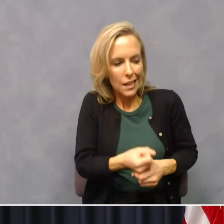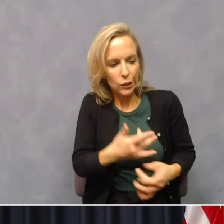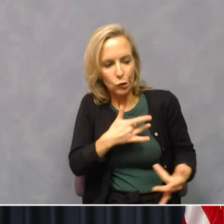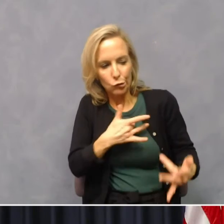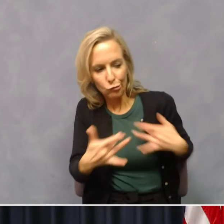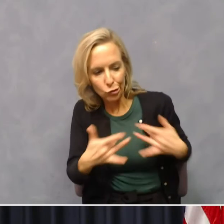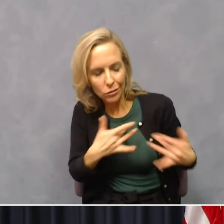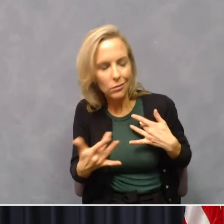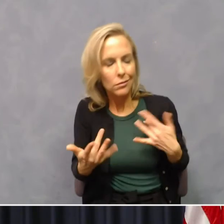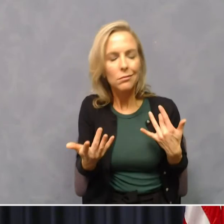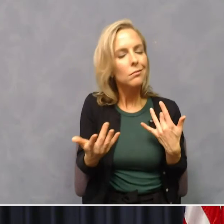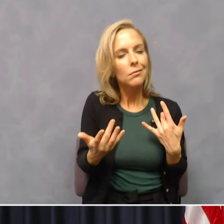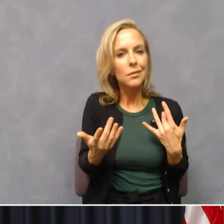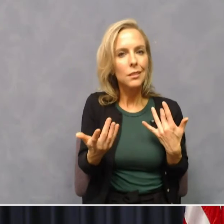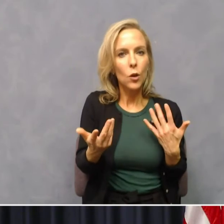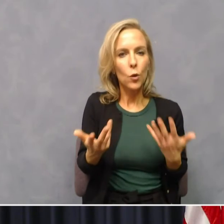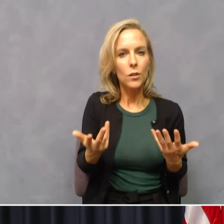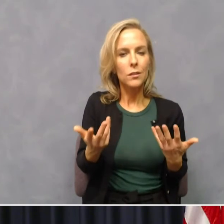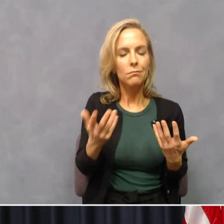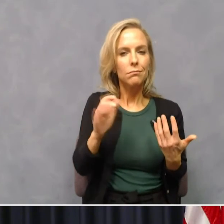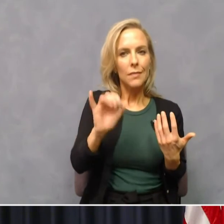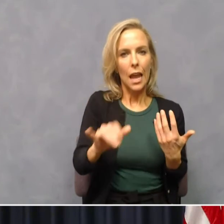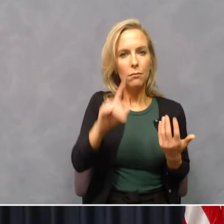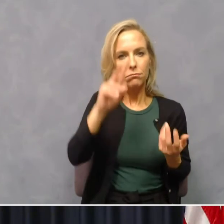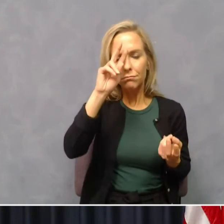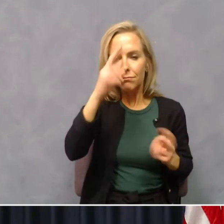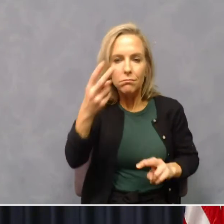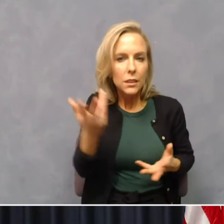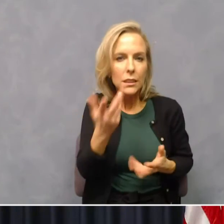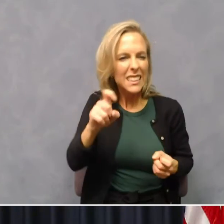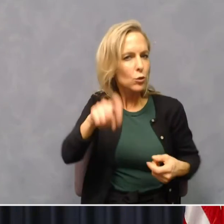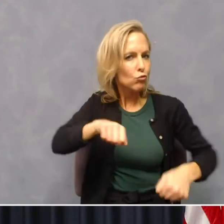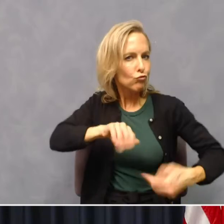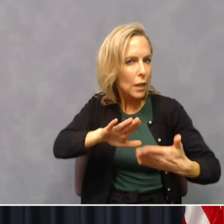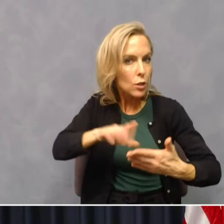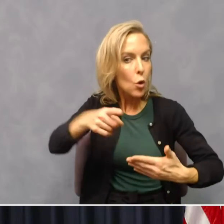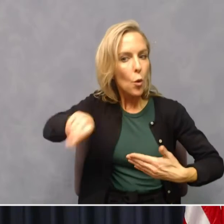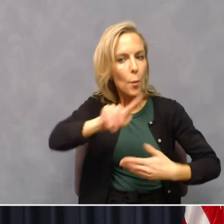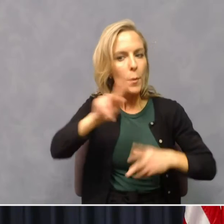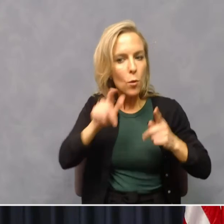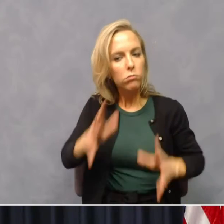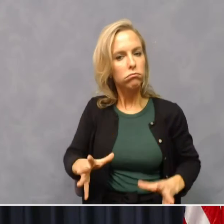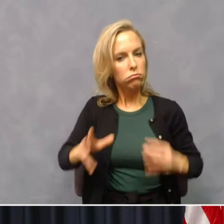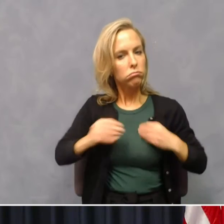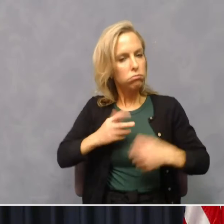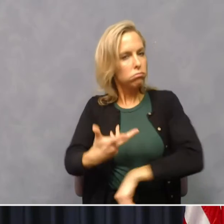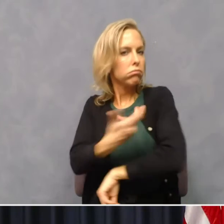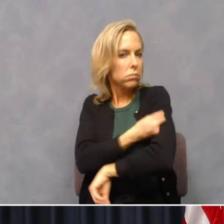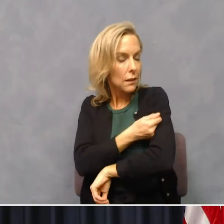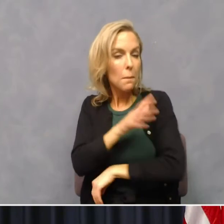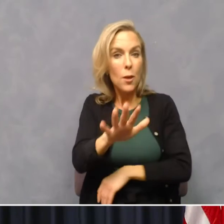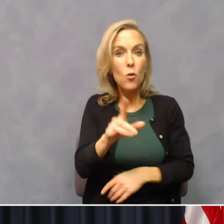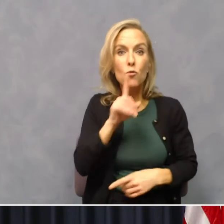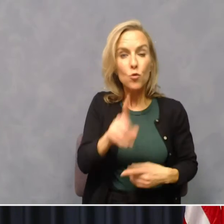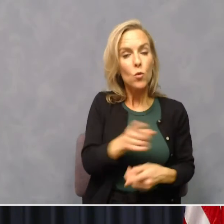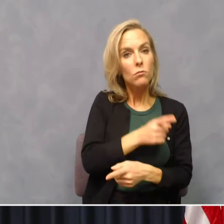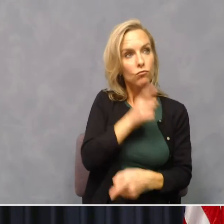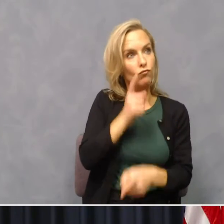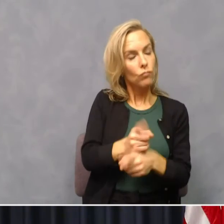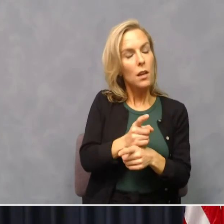maybe just some misgivings that need to be addressed so that people will take the vaccine. If we want to get to immunity, if we want